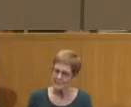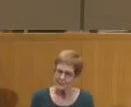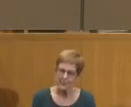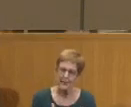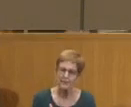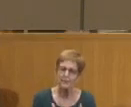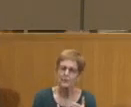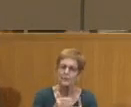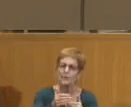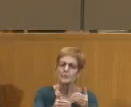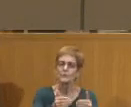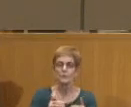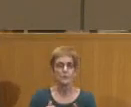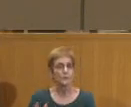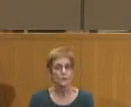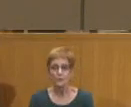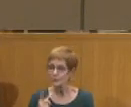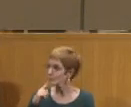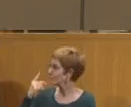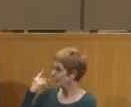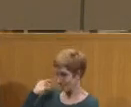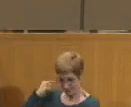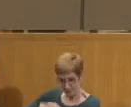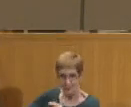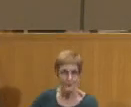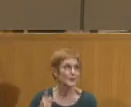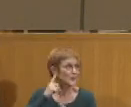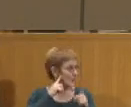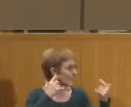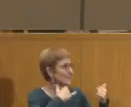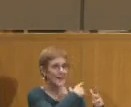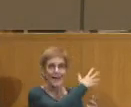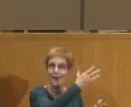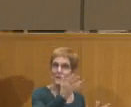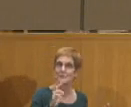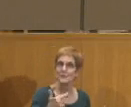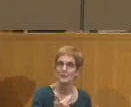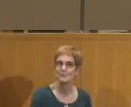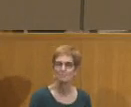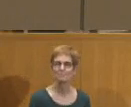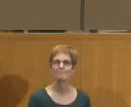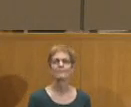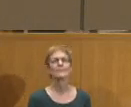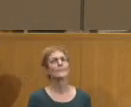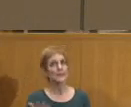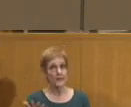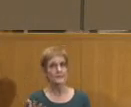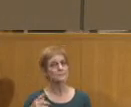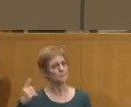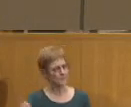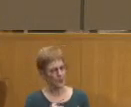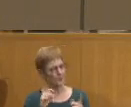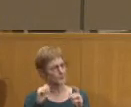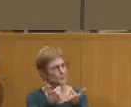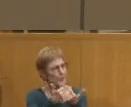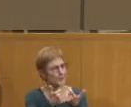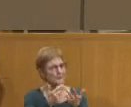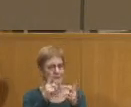to Charlotte. And we continue to address the climate crisis with a real plan, one that we can